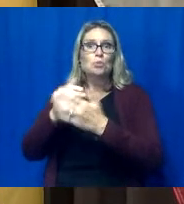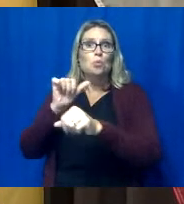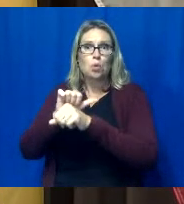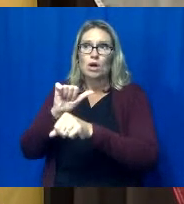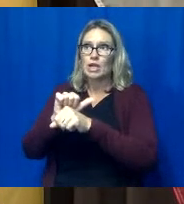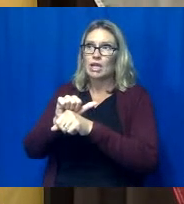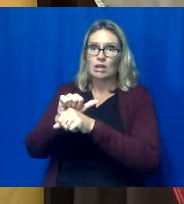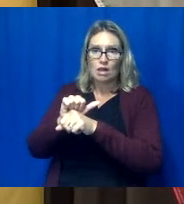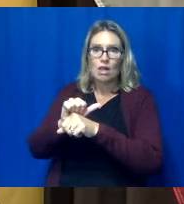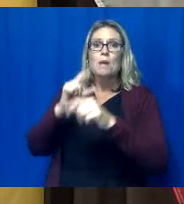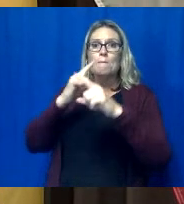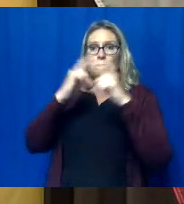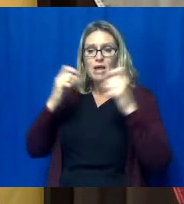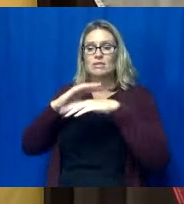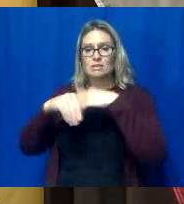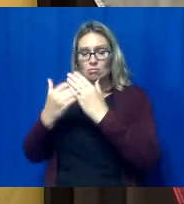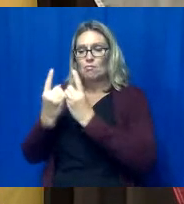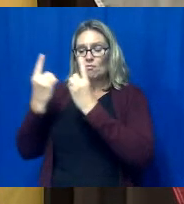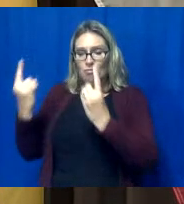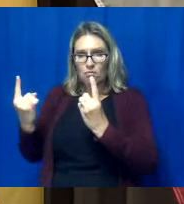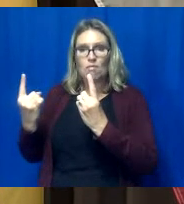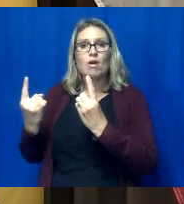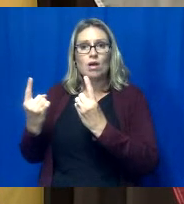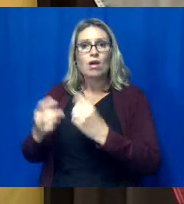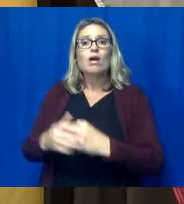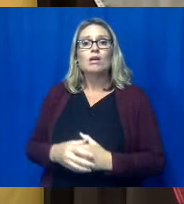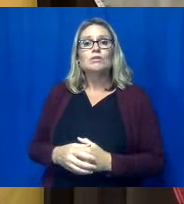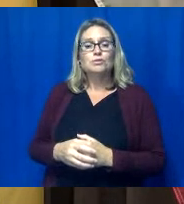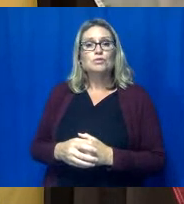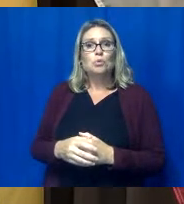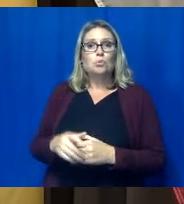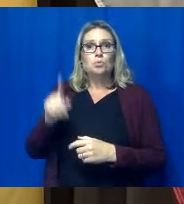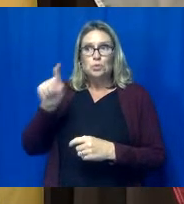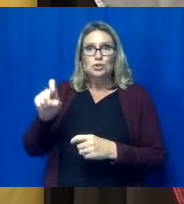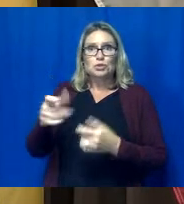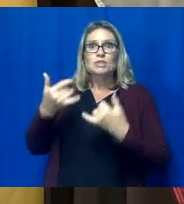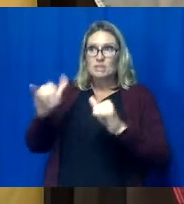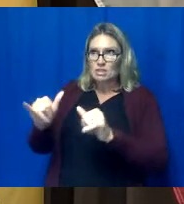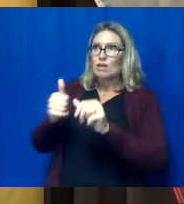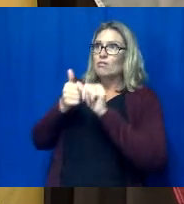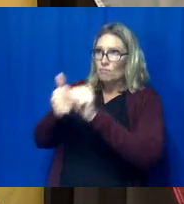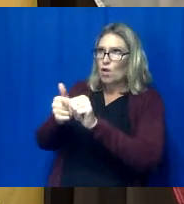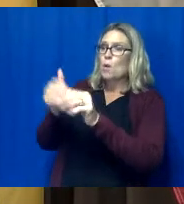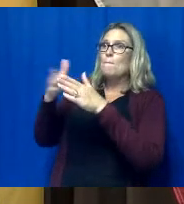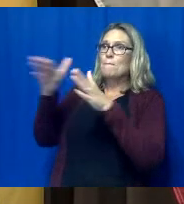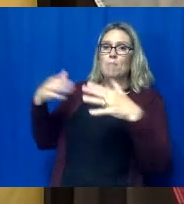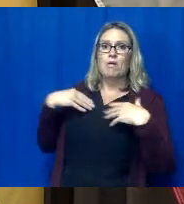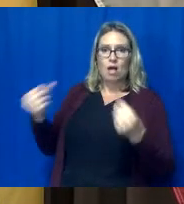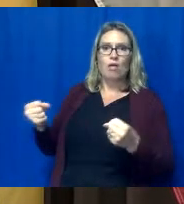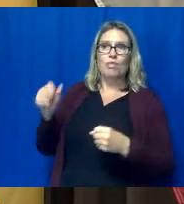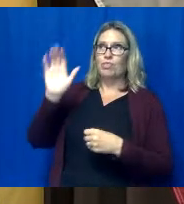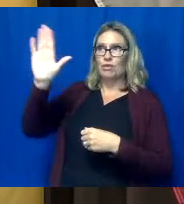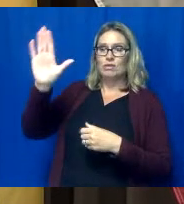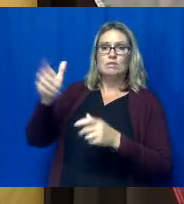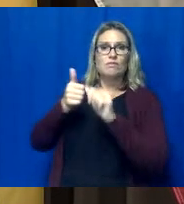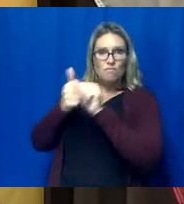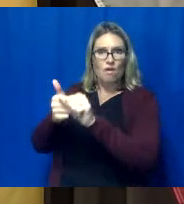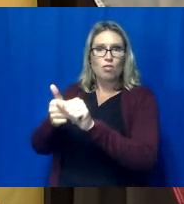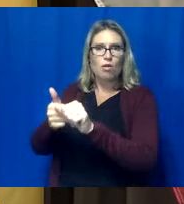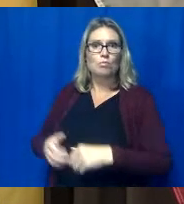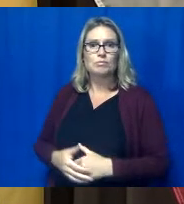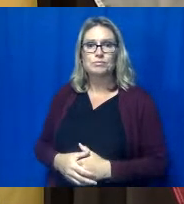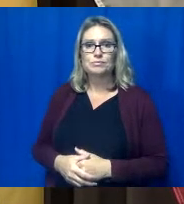we should continue to rely on them as an important layer